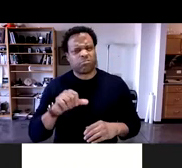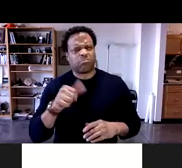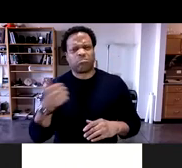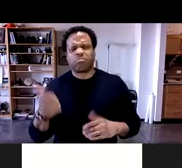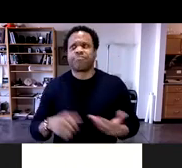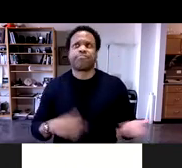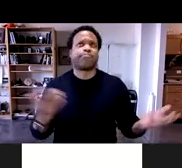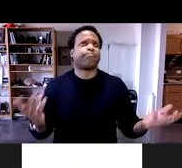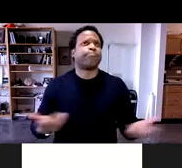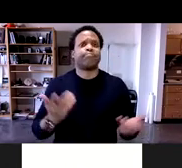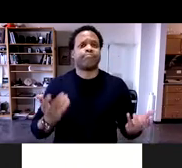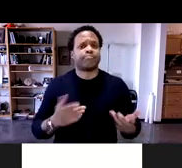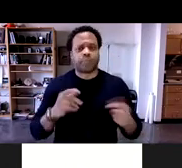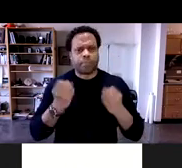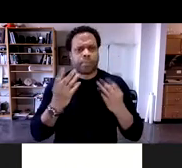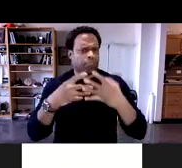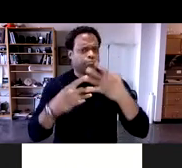and deafness.